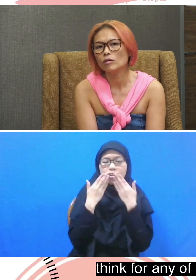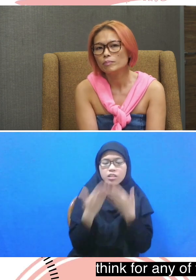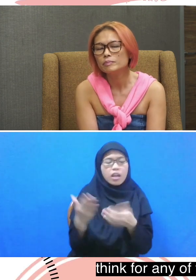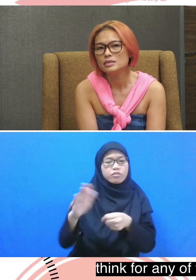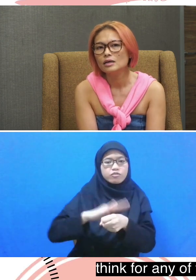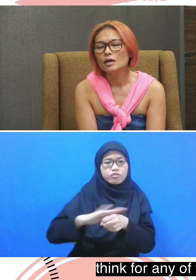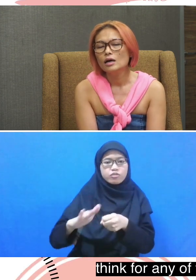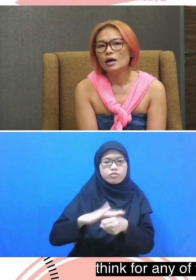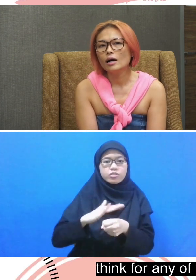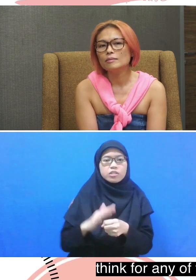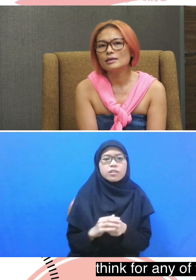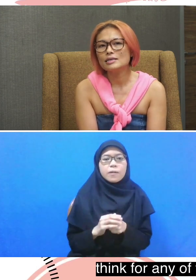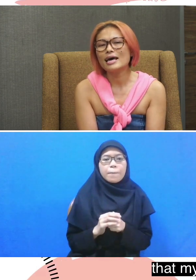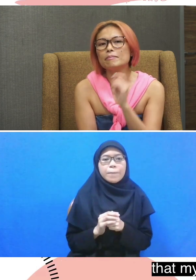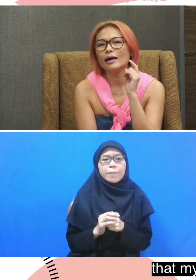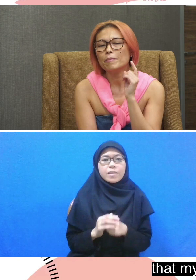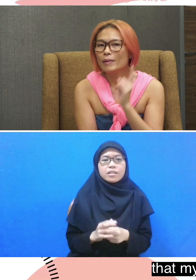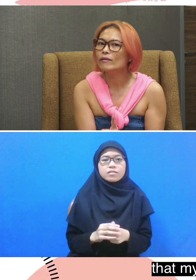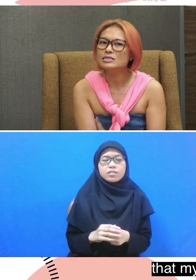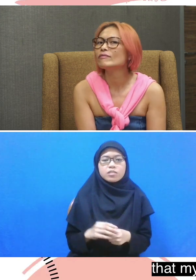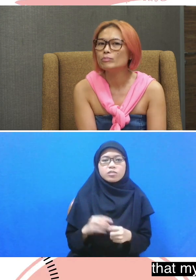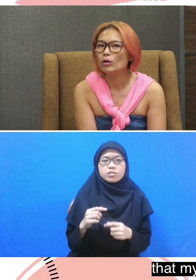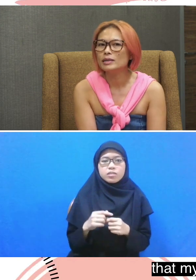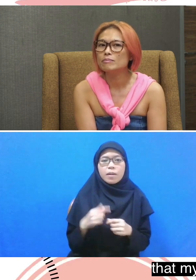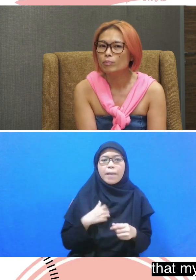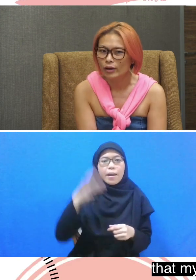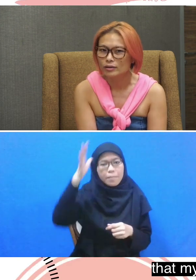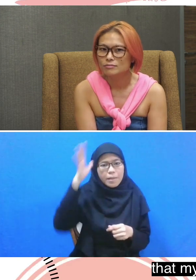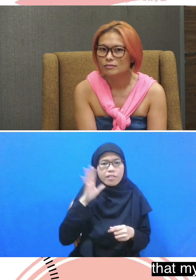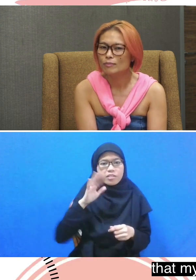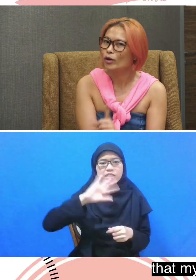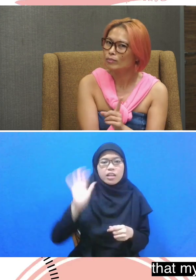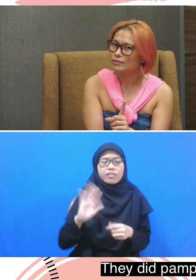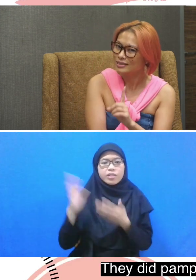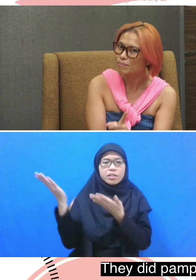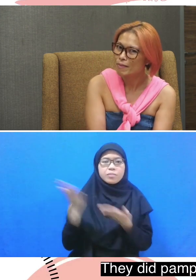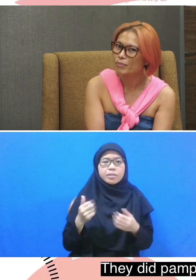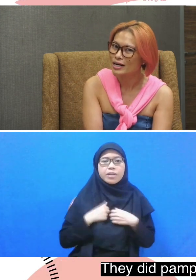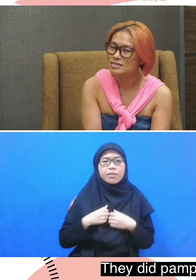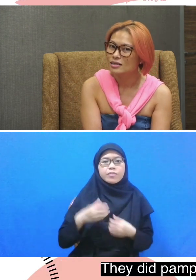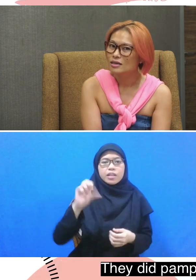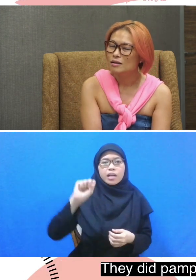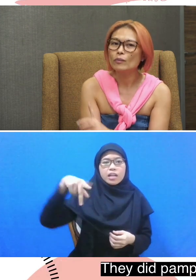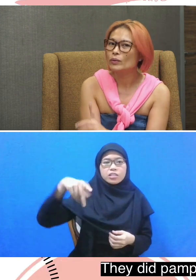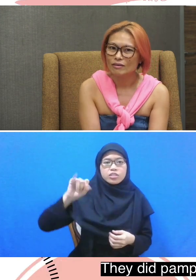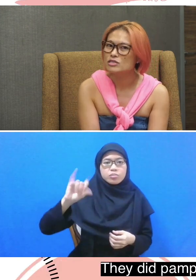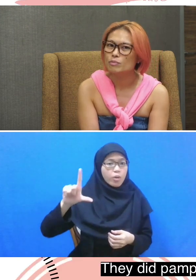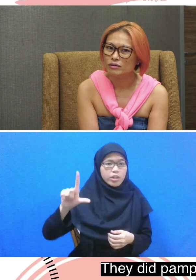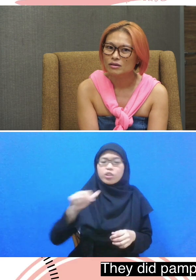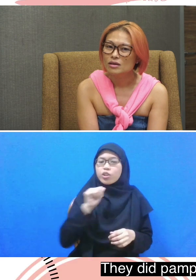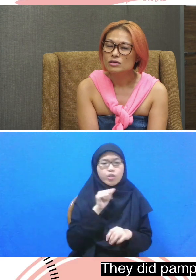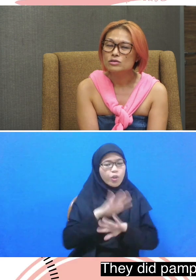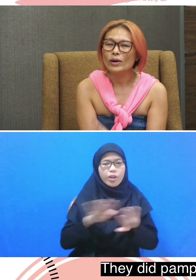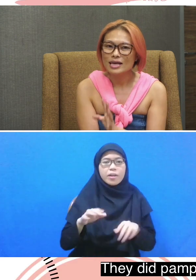searching your purpose, is that my parents never brought me up spoiled. They did pamper us, but we were never